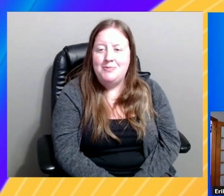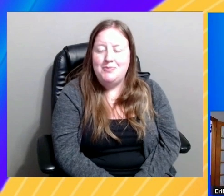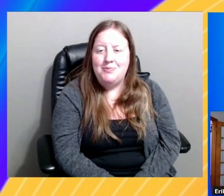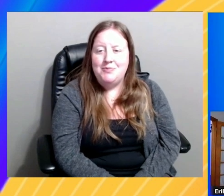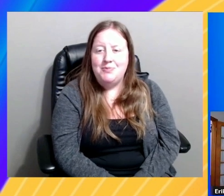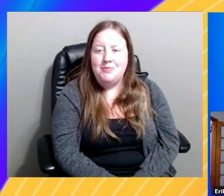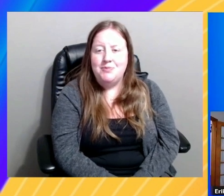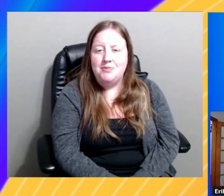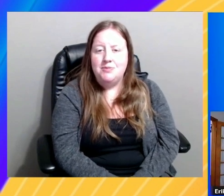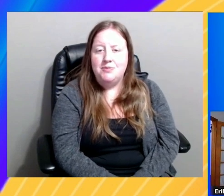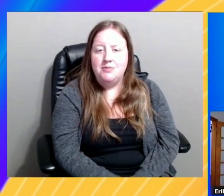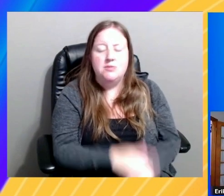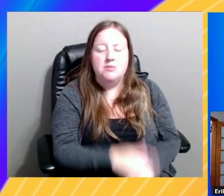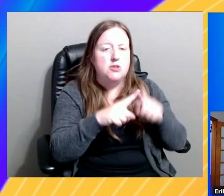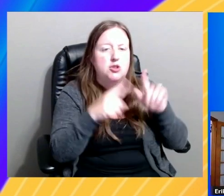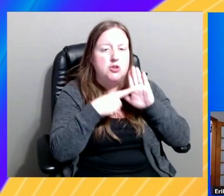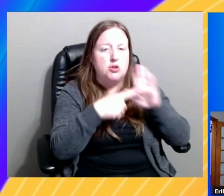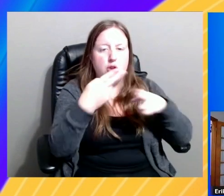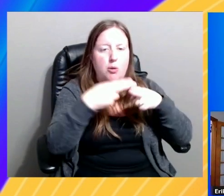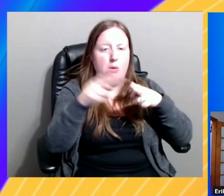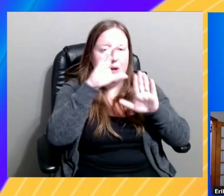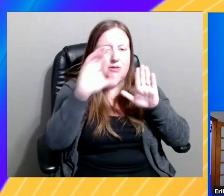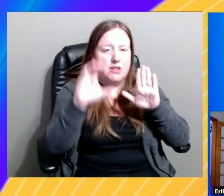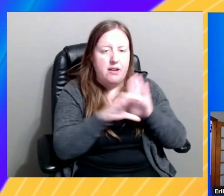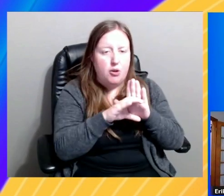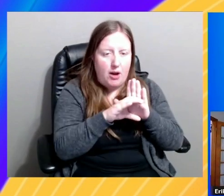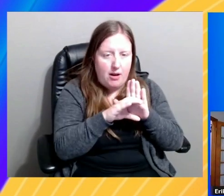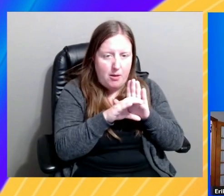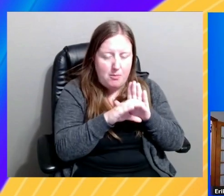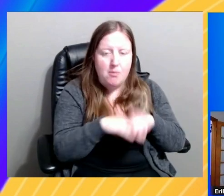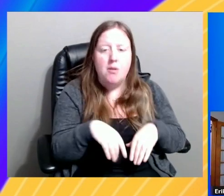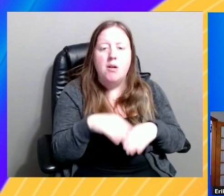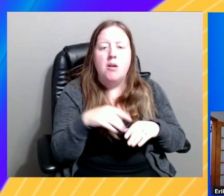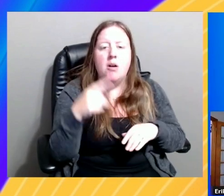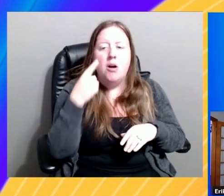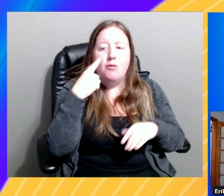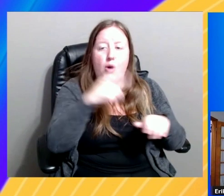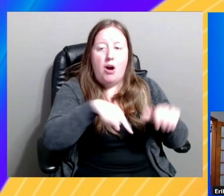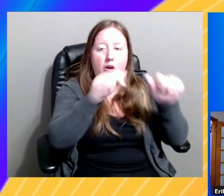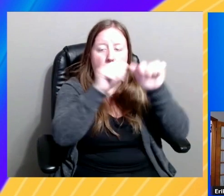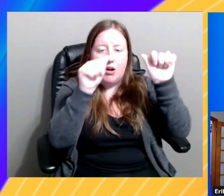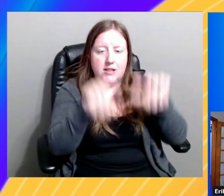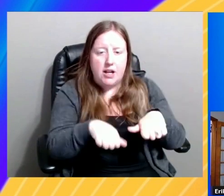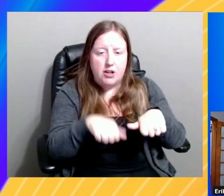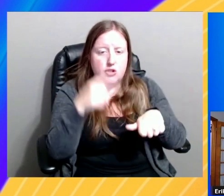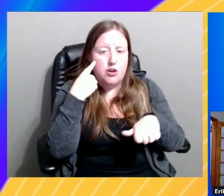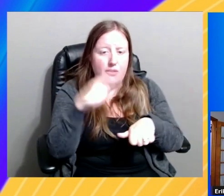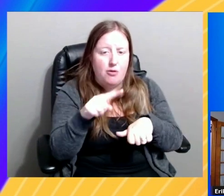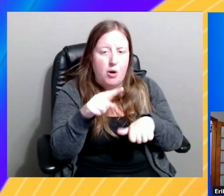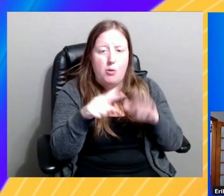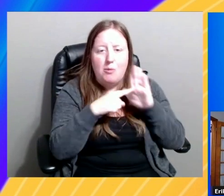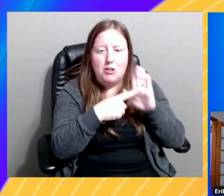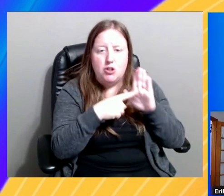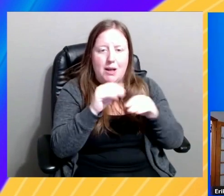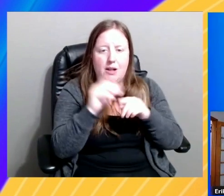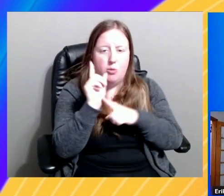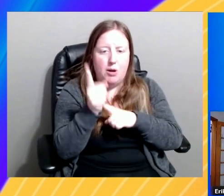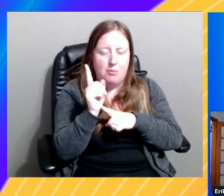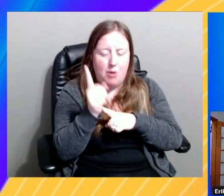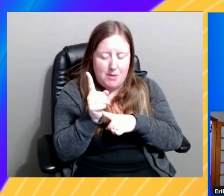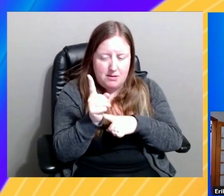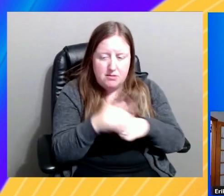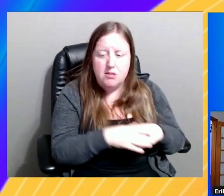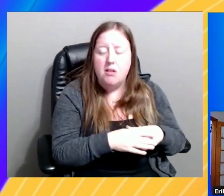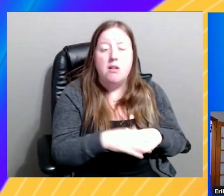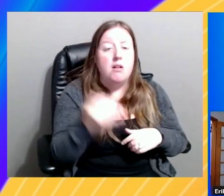show a brief diagram or an architecture diagram of what I'll be demonstrating in just a moment. If we're looking